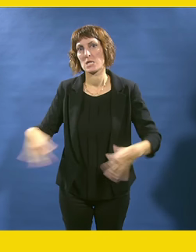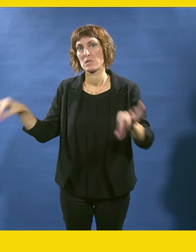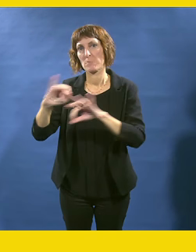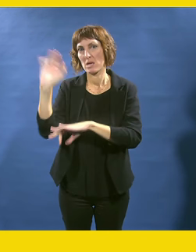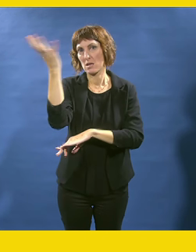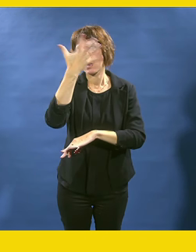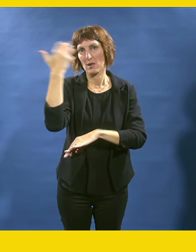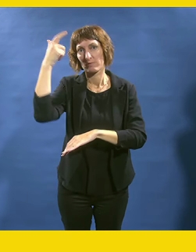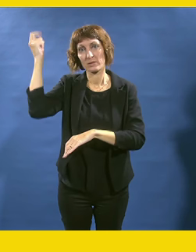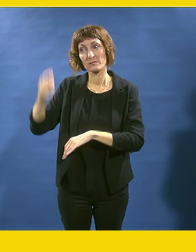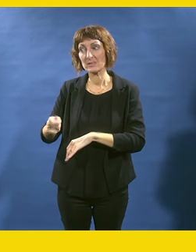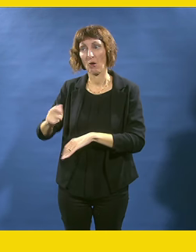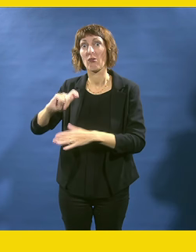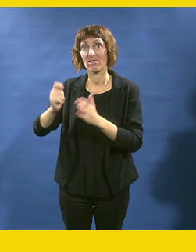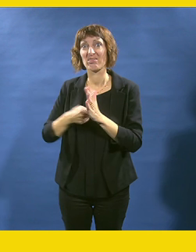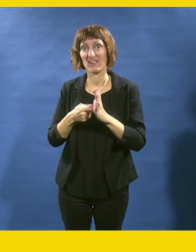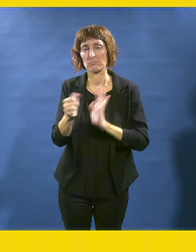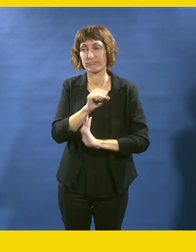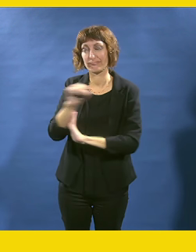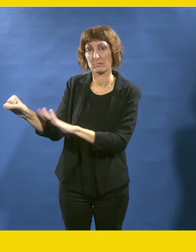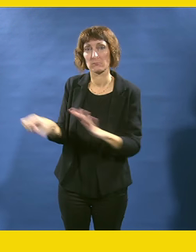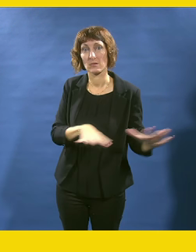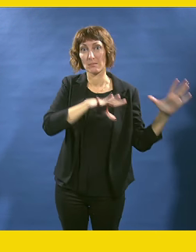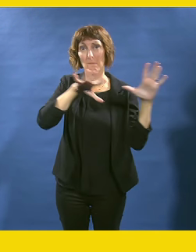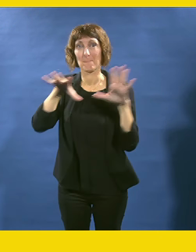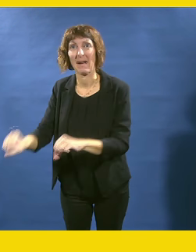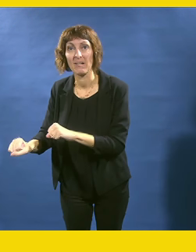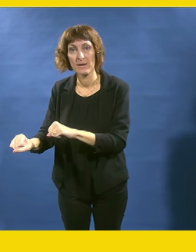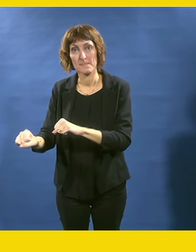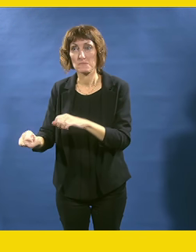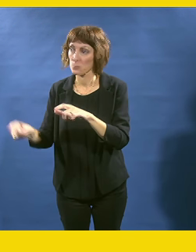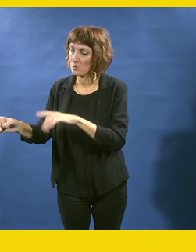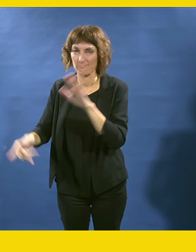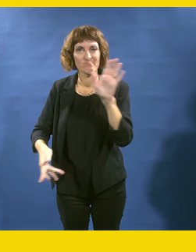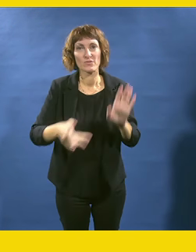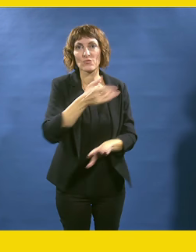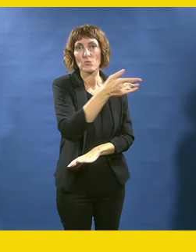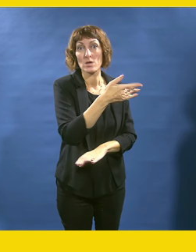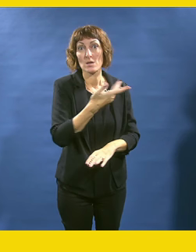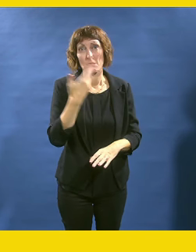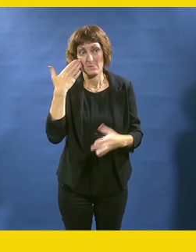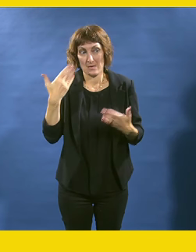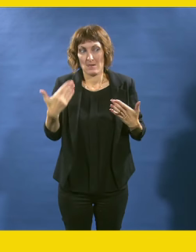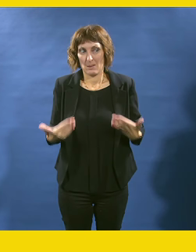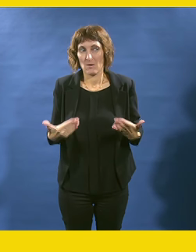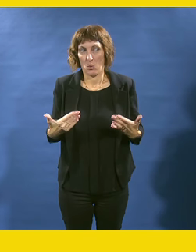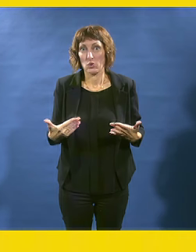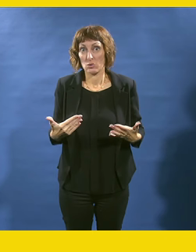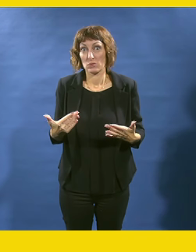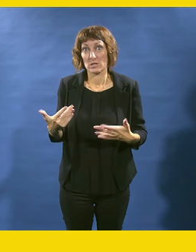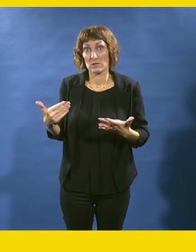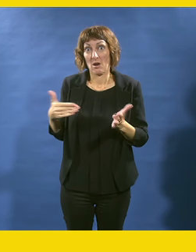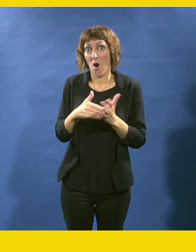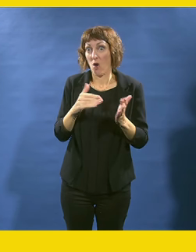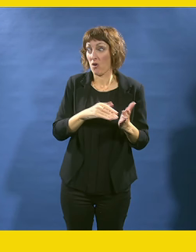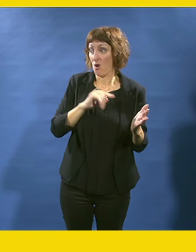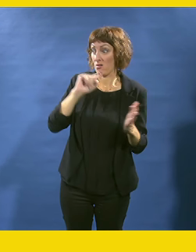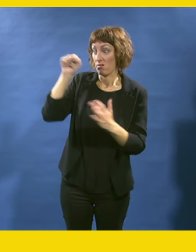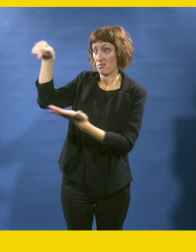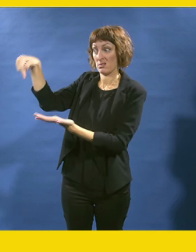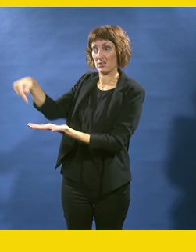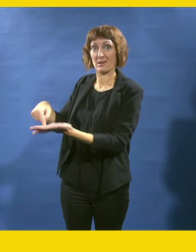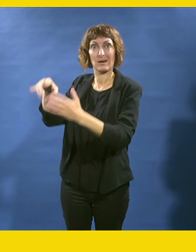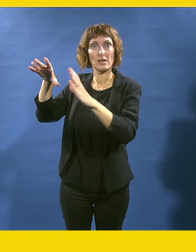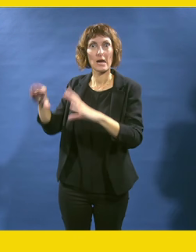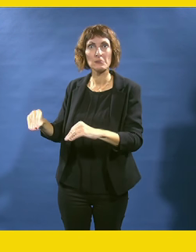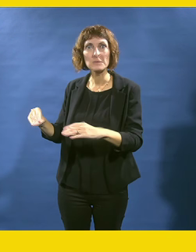about me would have been forbidden and wrong and a crime. From the moment I entered here,